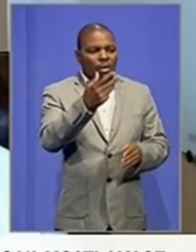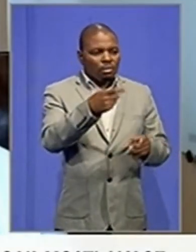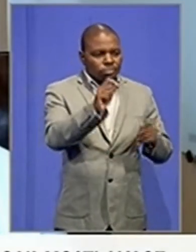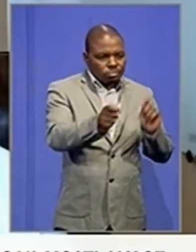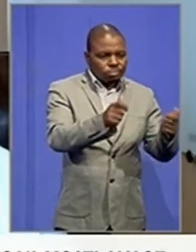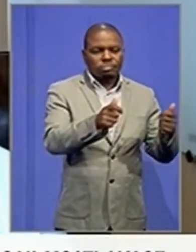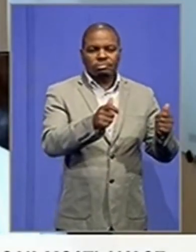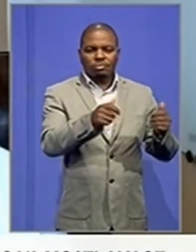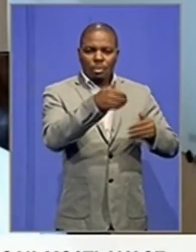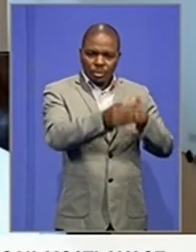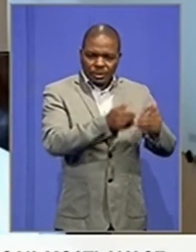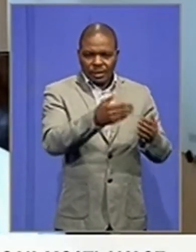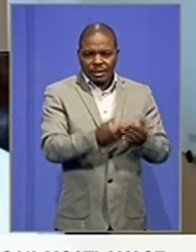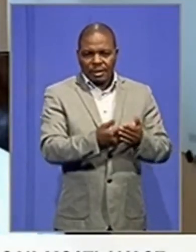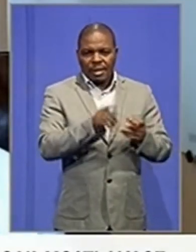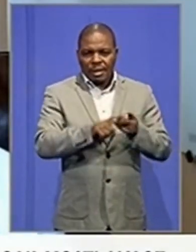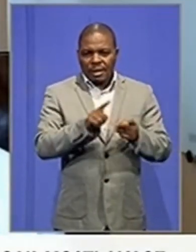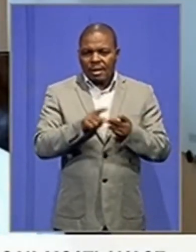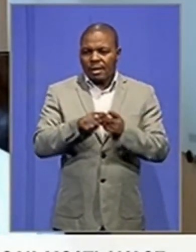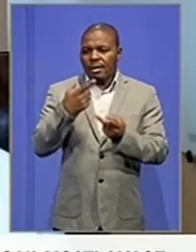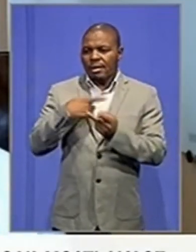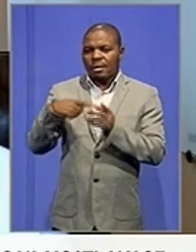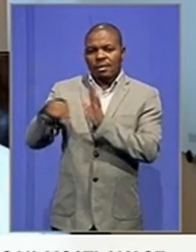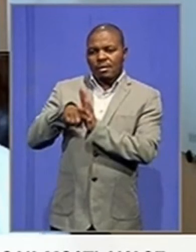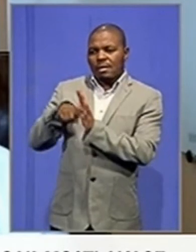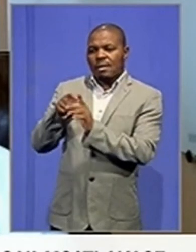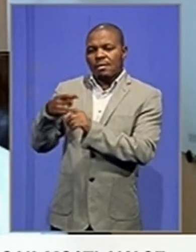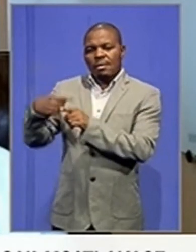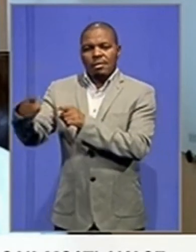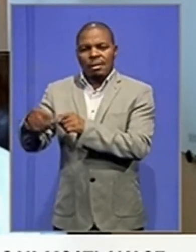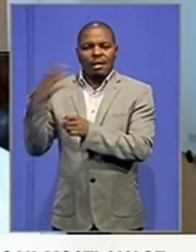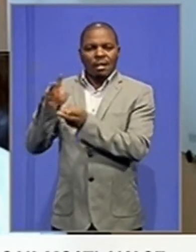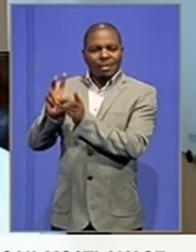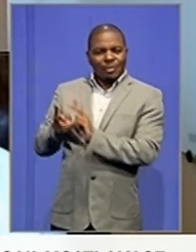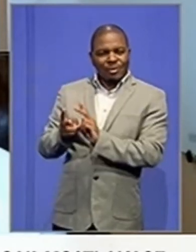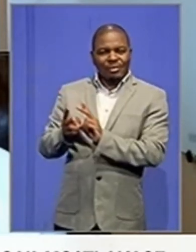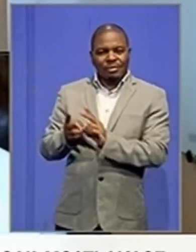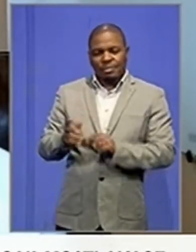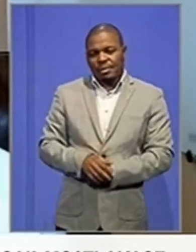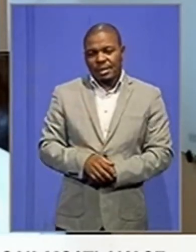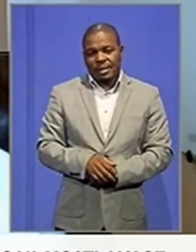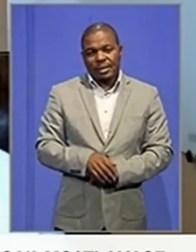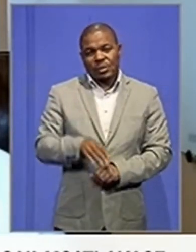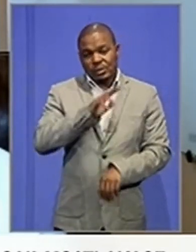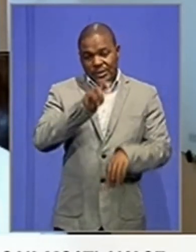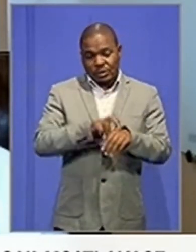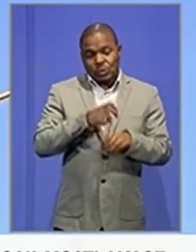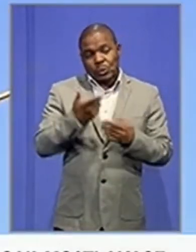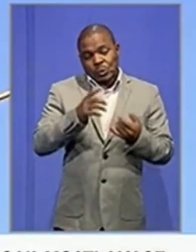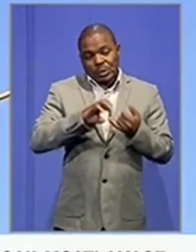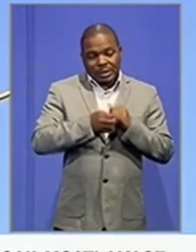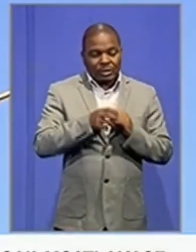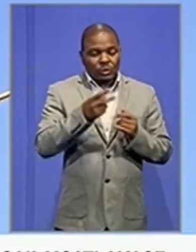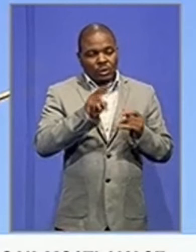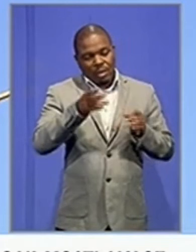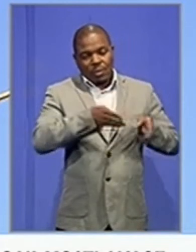operation as well as debt service commitments. So there will have to be trade-offs. Eskom